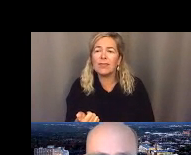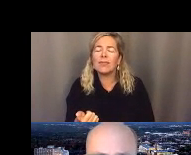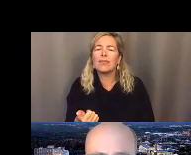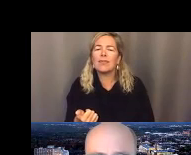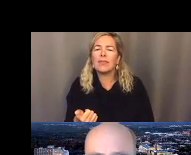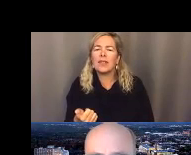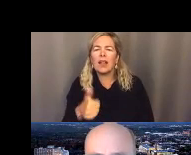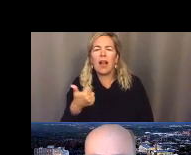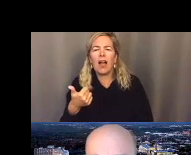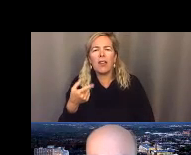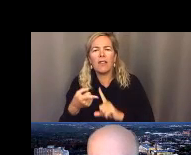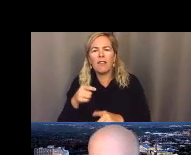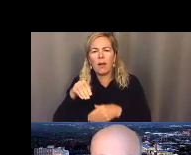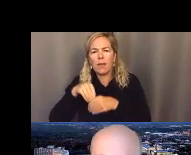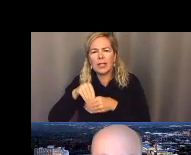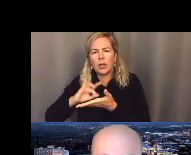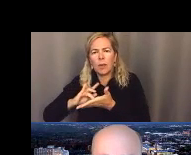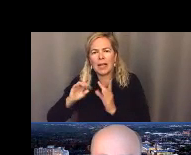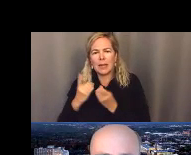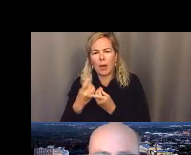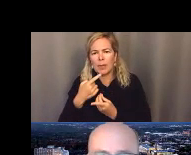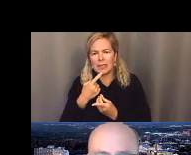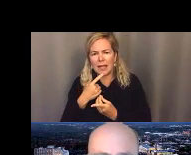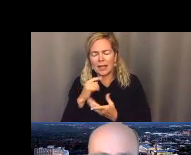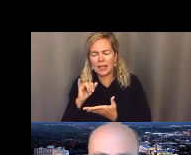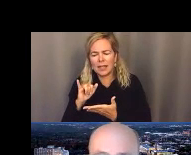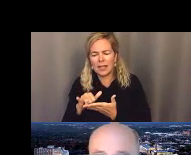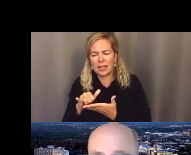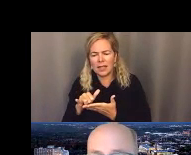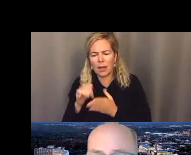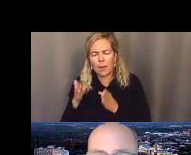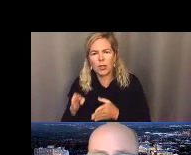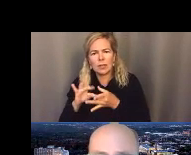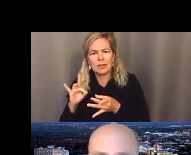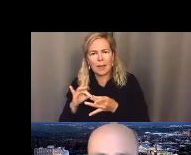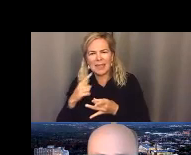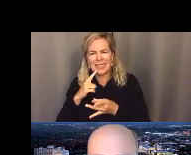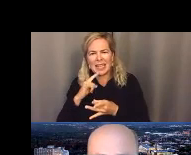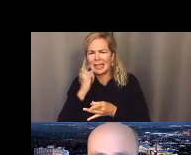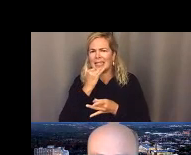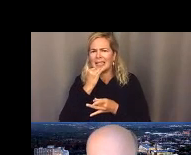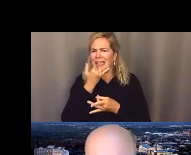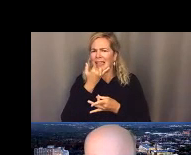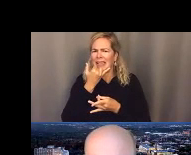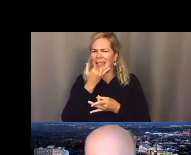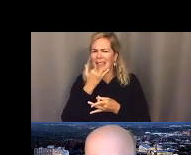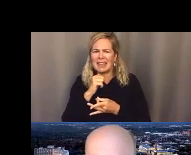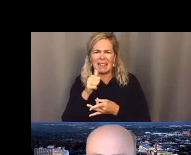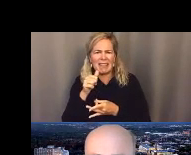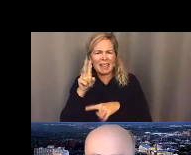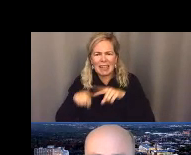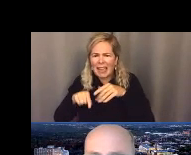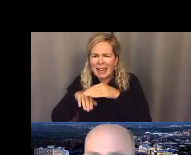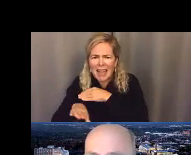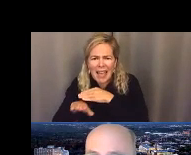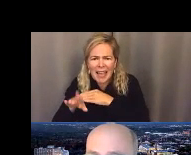department saying that he or she, there was a glitch and was unable to actually